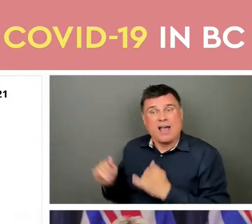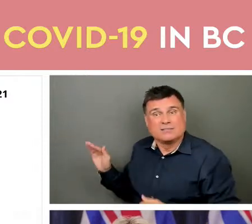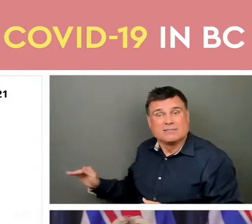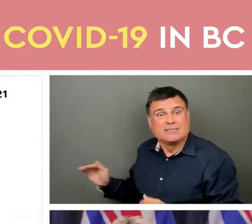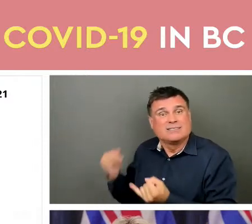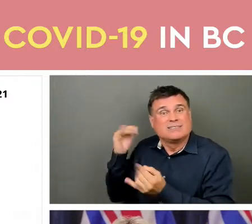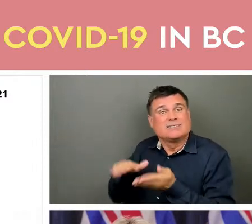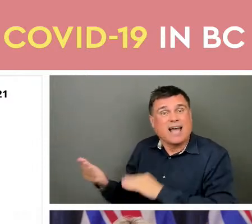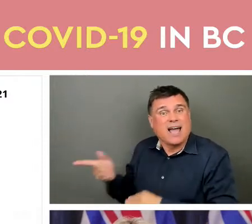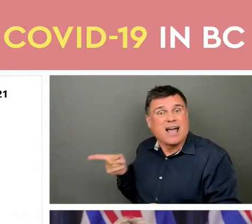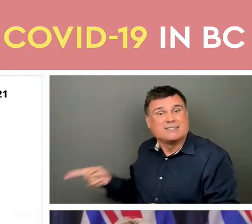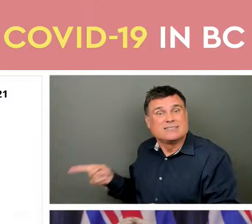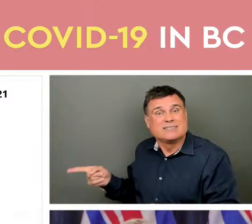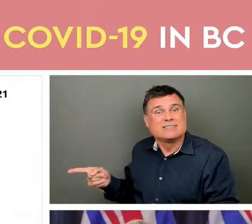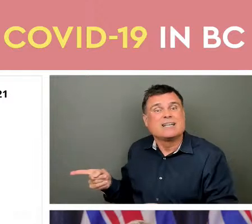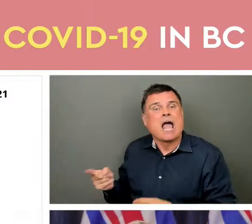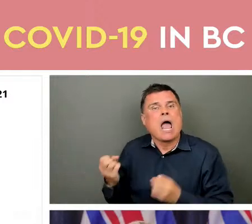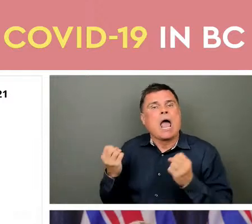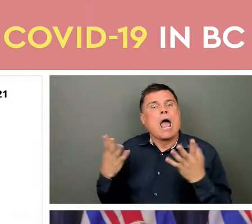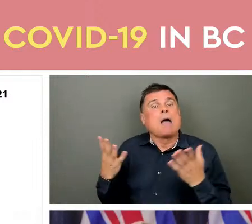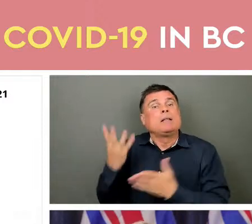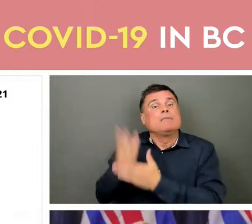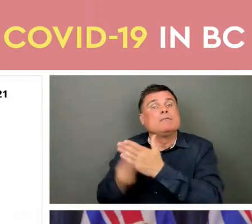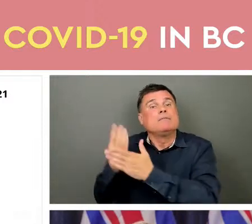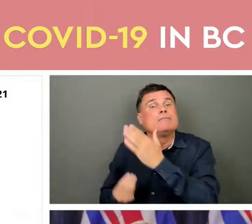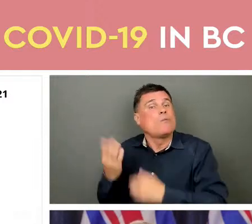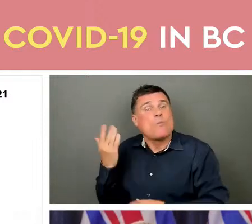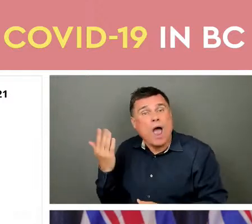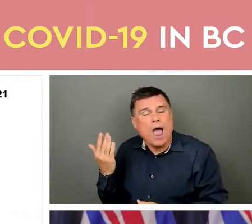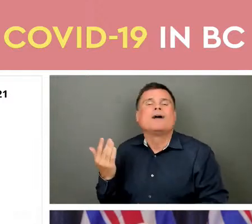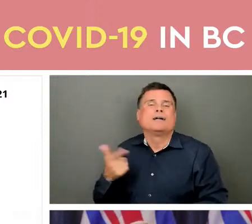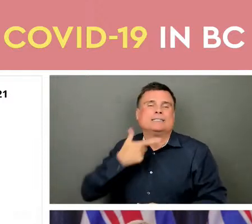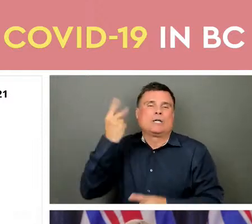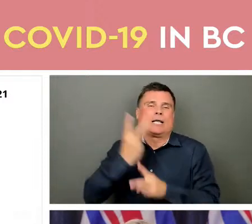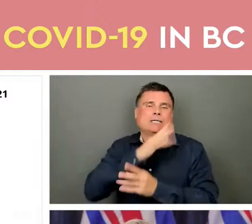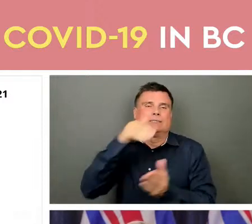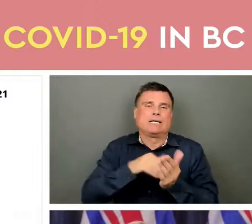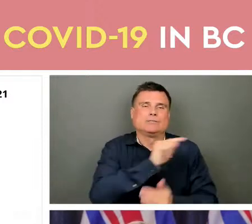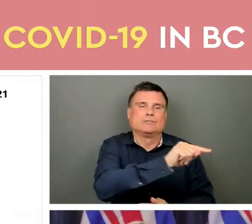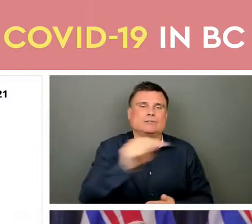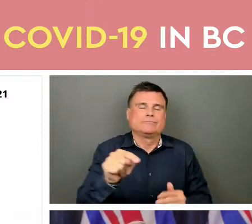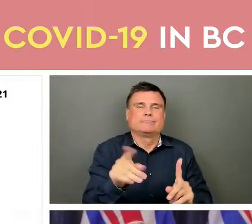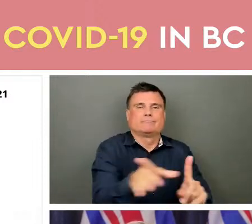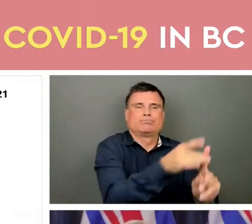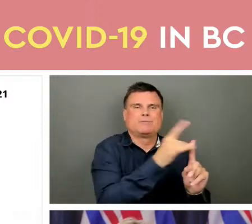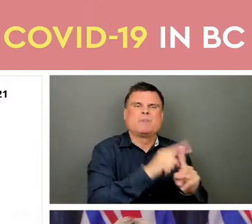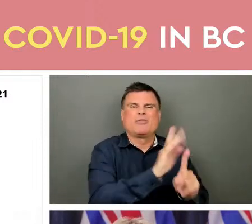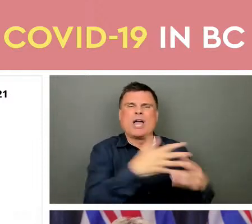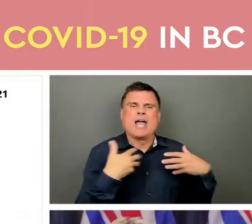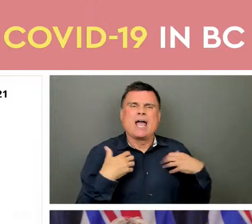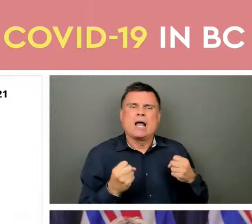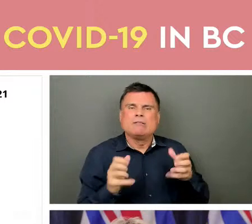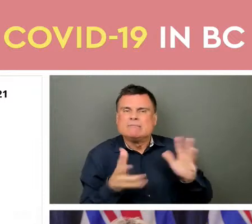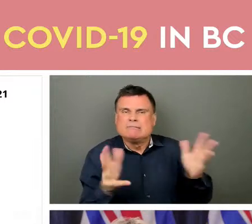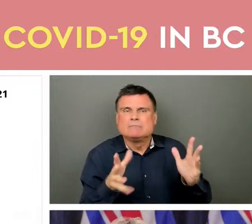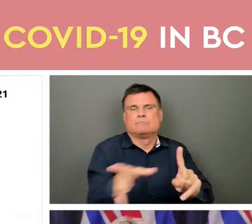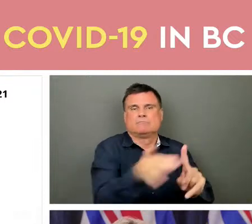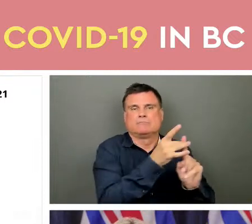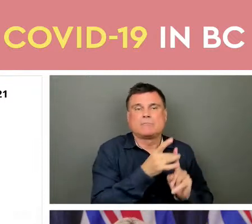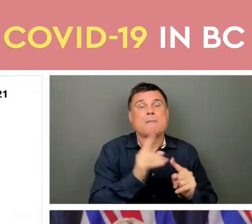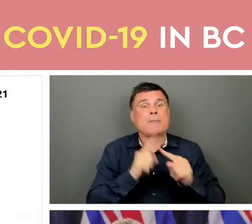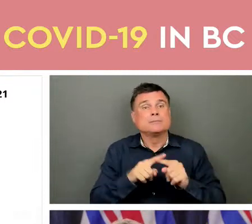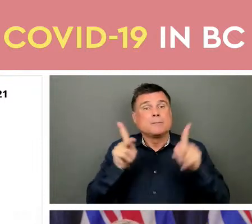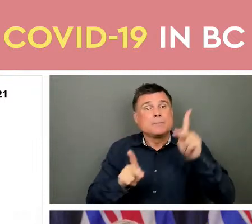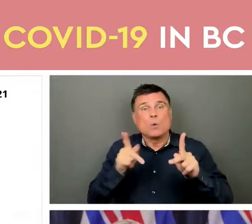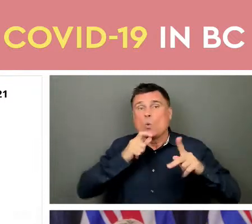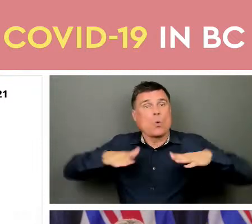these occur in long-term care. And sadly, we've had unvaccinated people in their 40s and 50s who